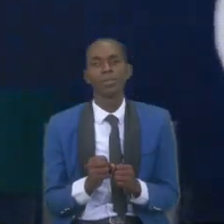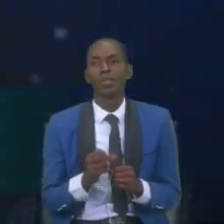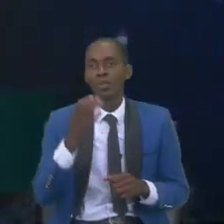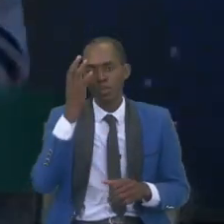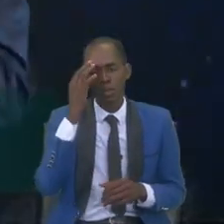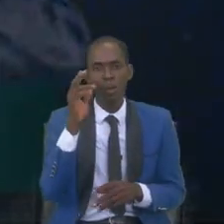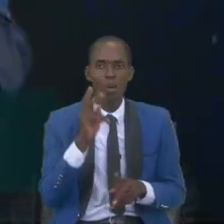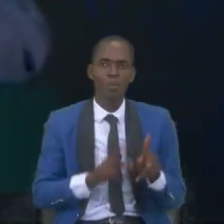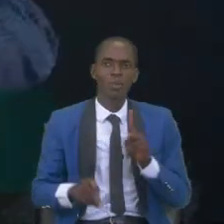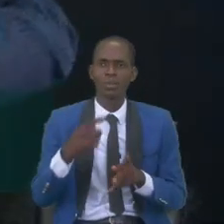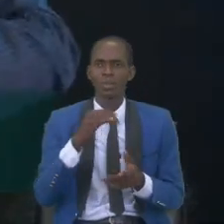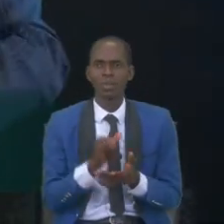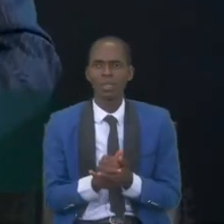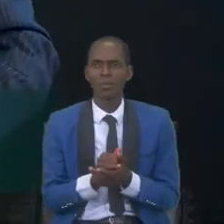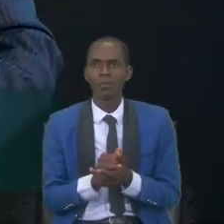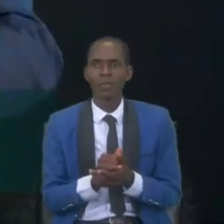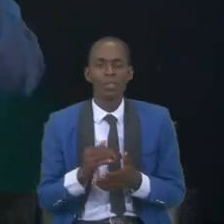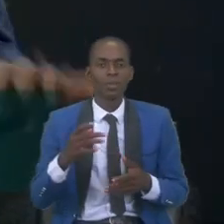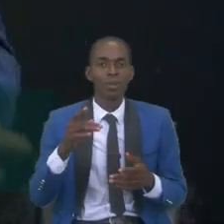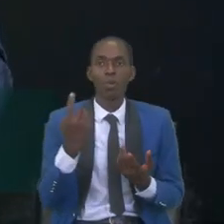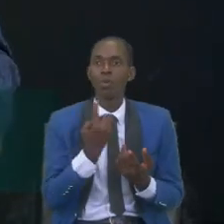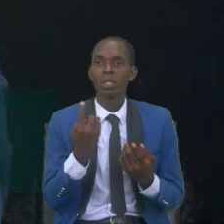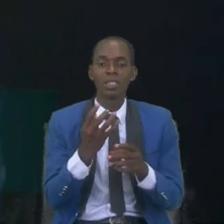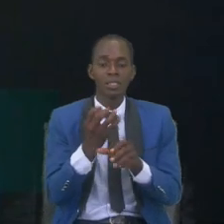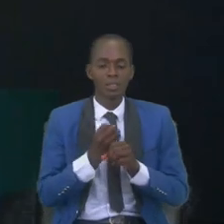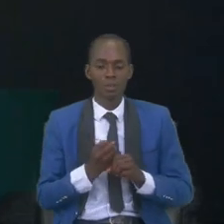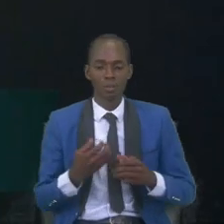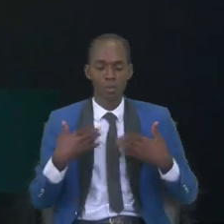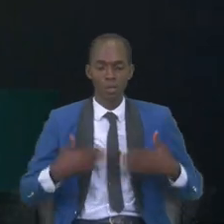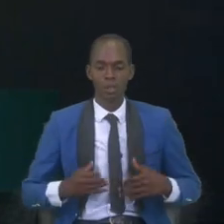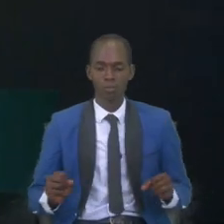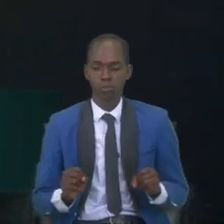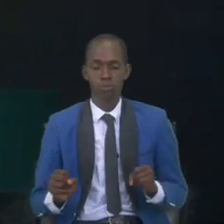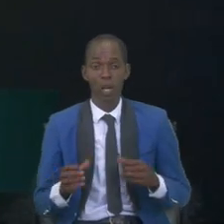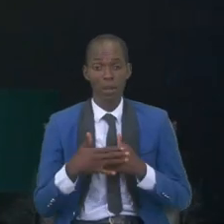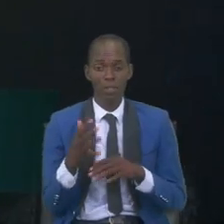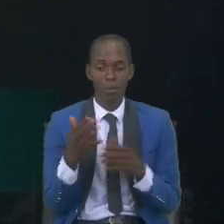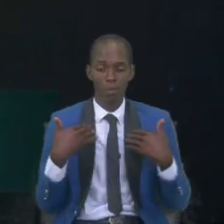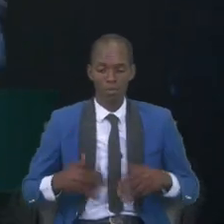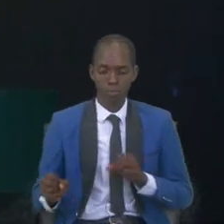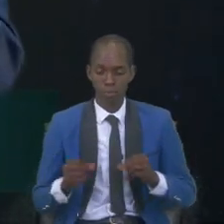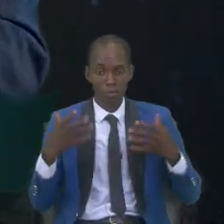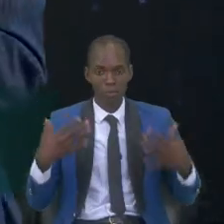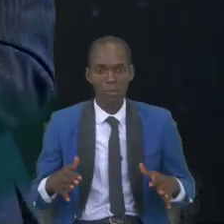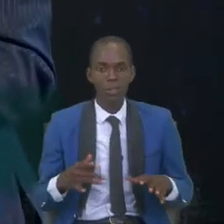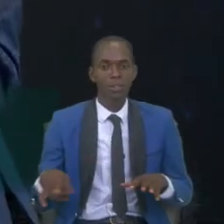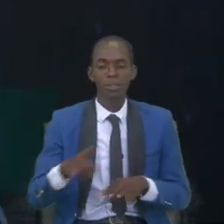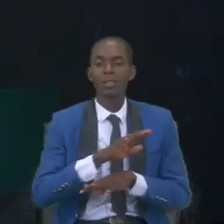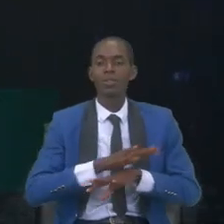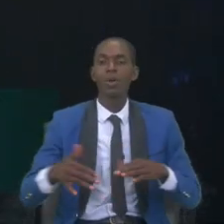think they only receive shaking. And after the shaking, they don't have power on the field. They think